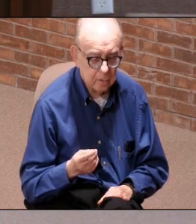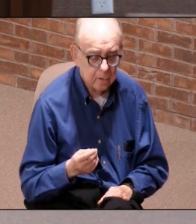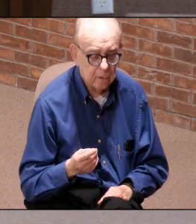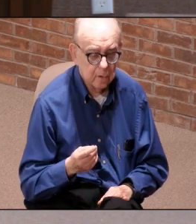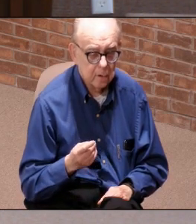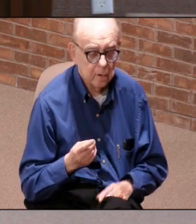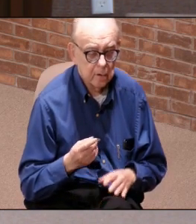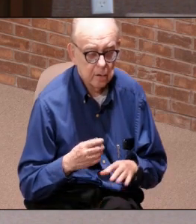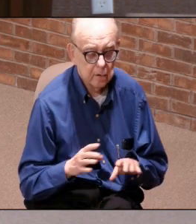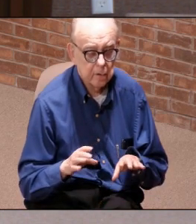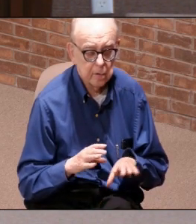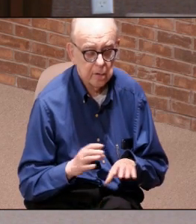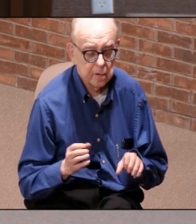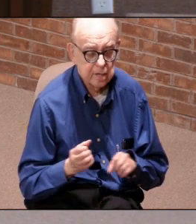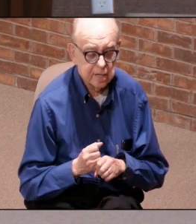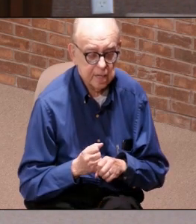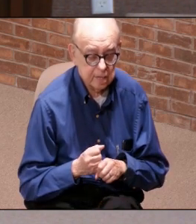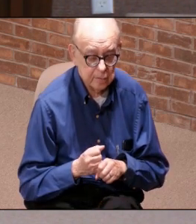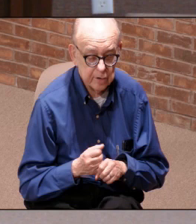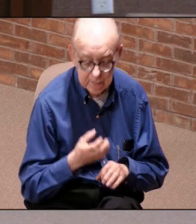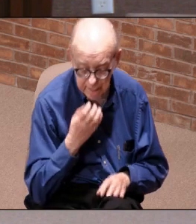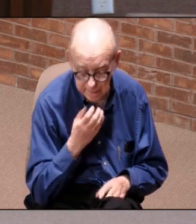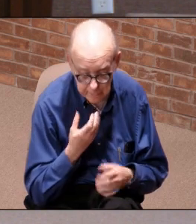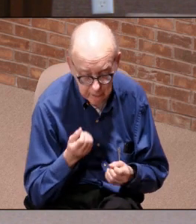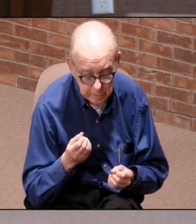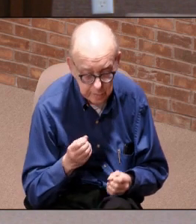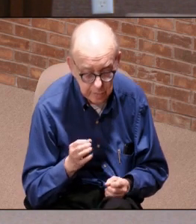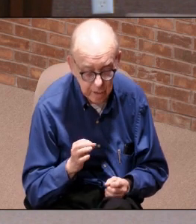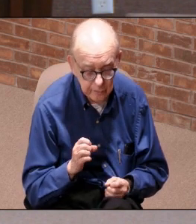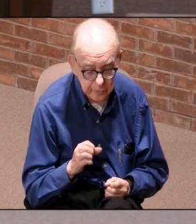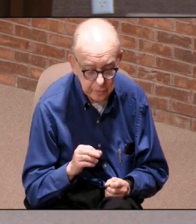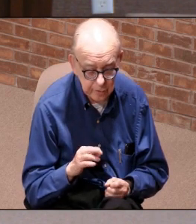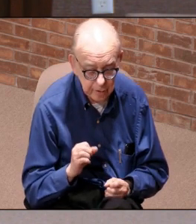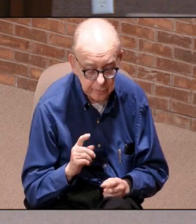effort you have to exert to get angry?